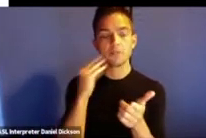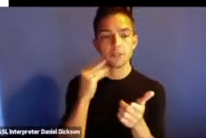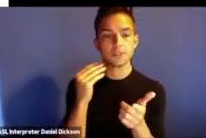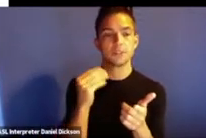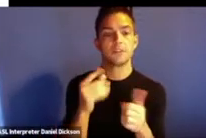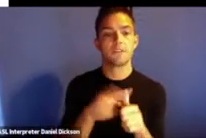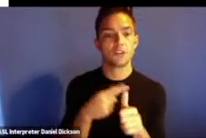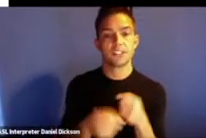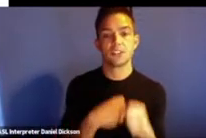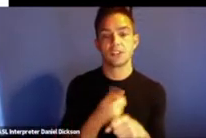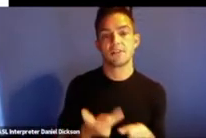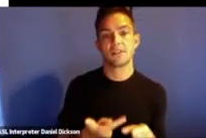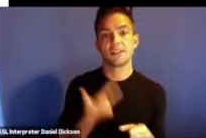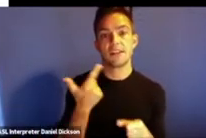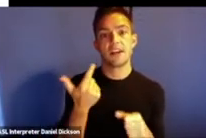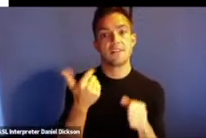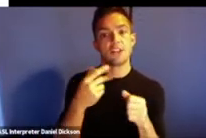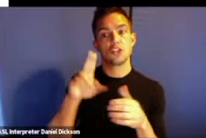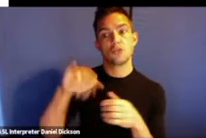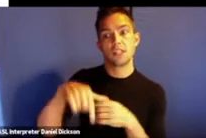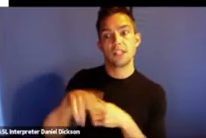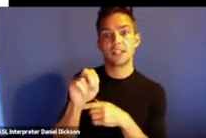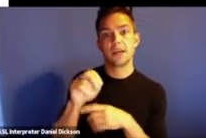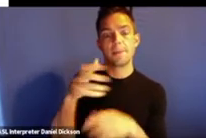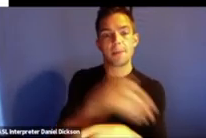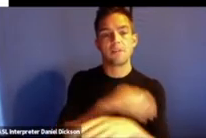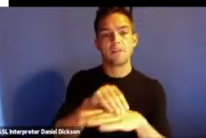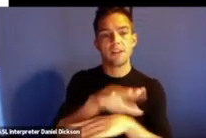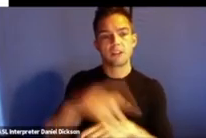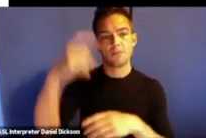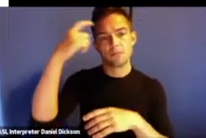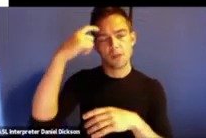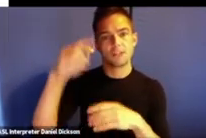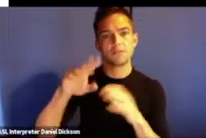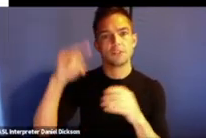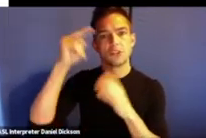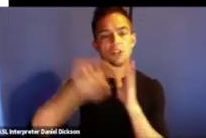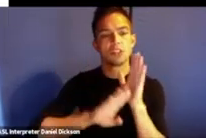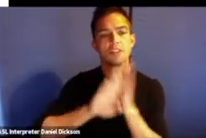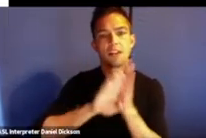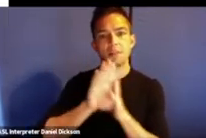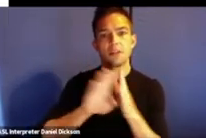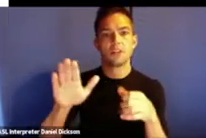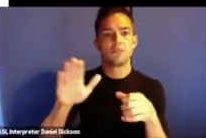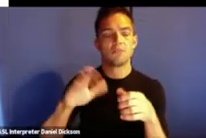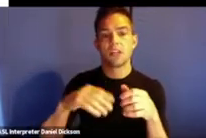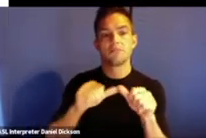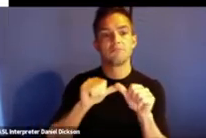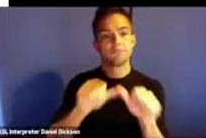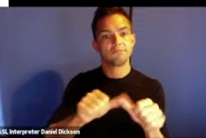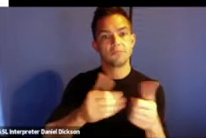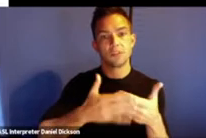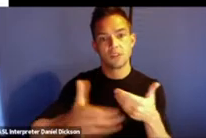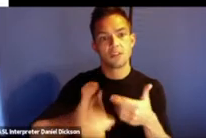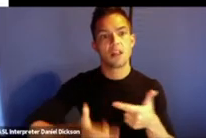first years of life have a unique, powerful effect on their brain development and their whole trajectory throughout their lives. And so in